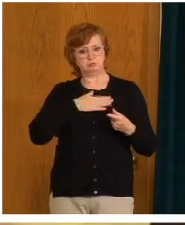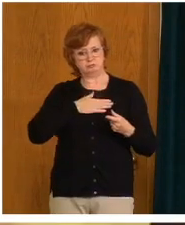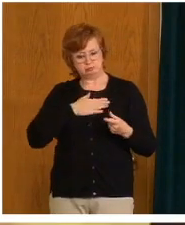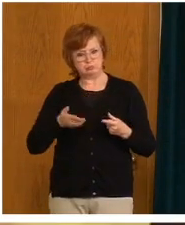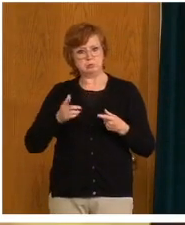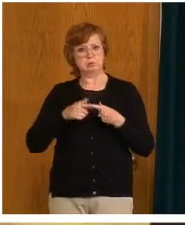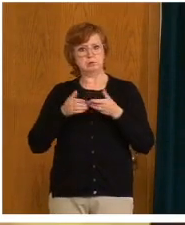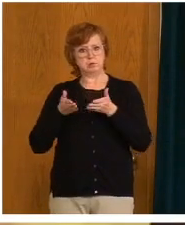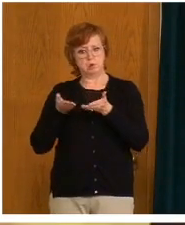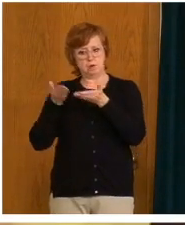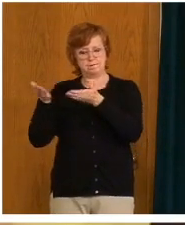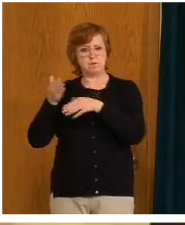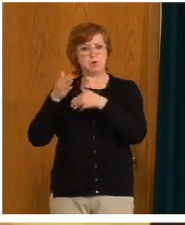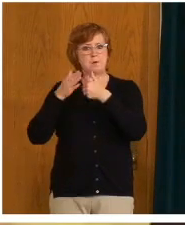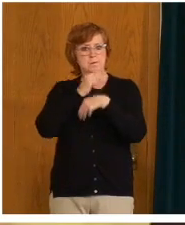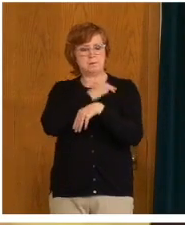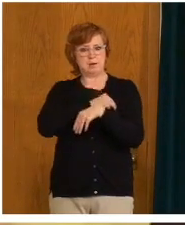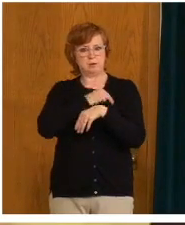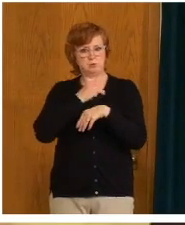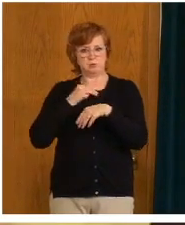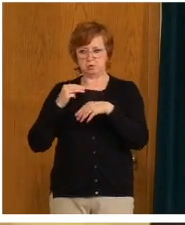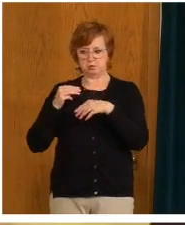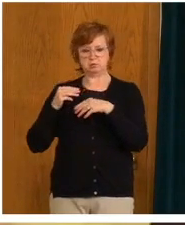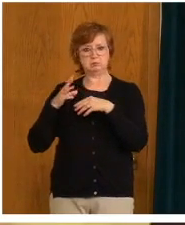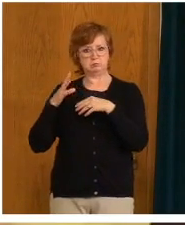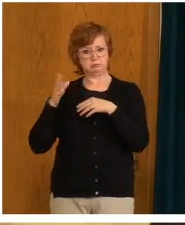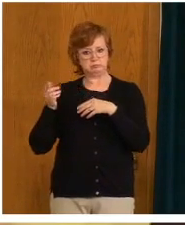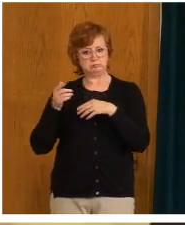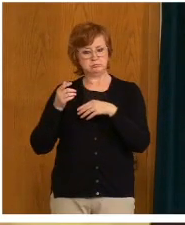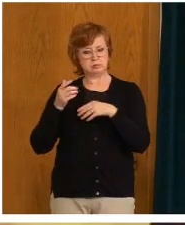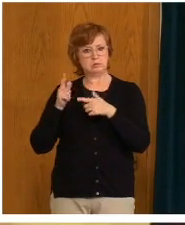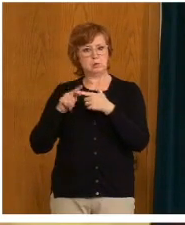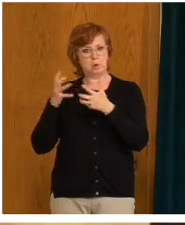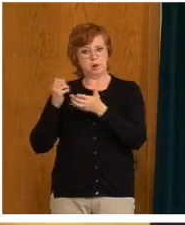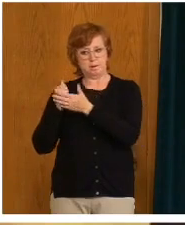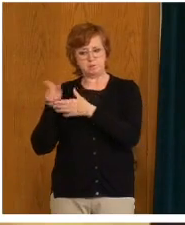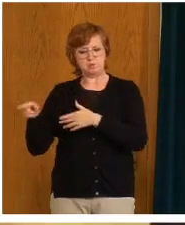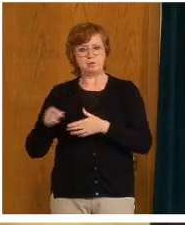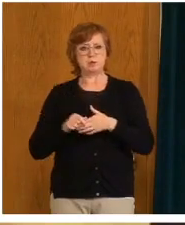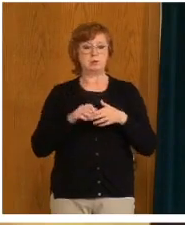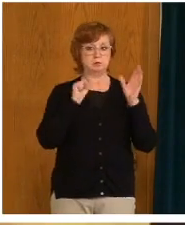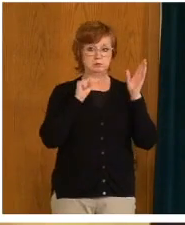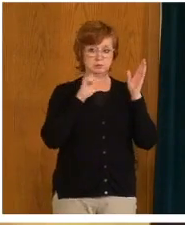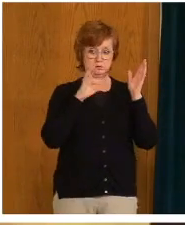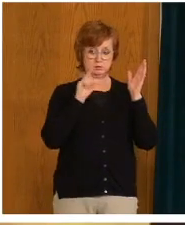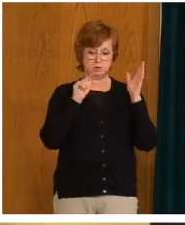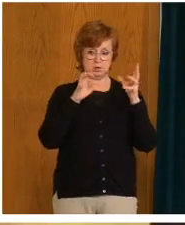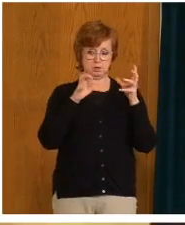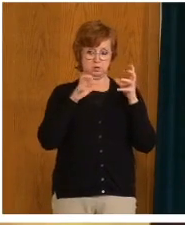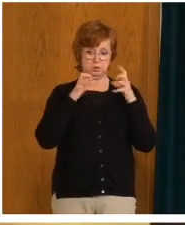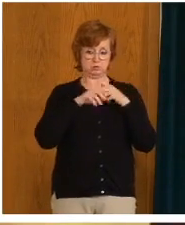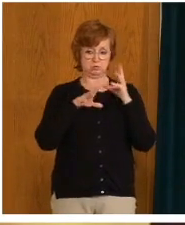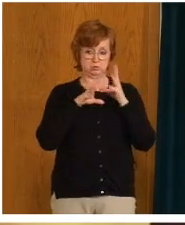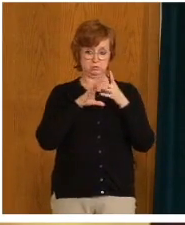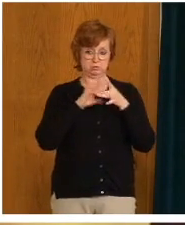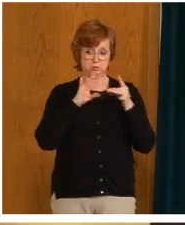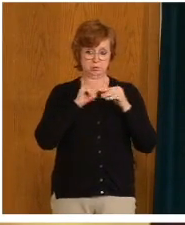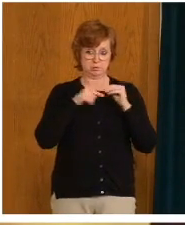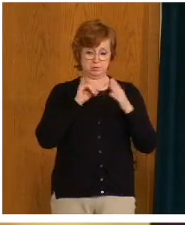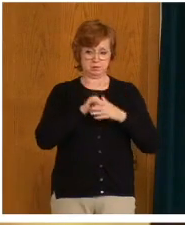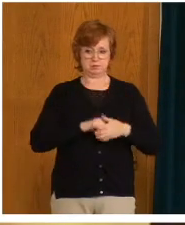Canadians in Manitoba. Scott, maybe you can speak a little bit as to what the agreement entails and how we'll be moving forward day by